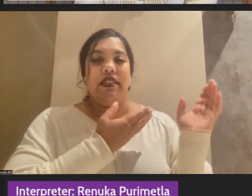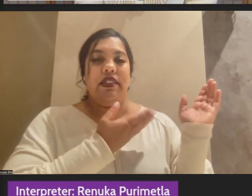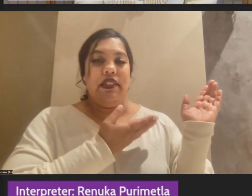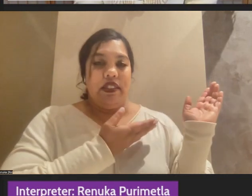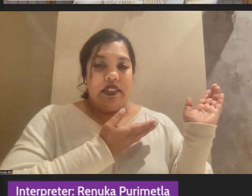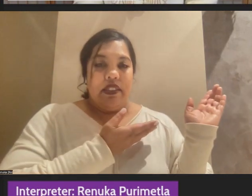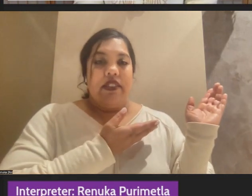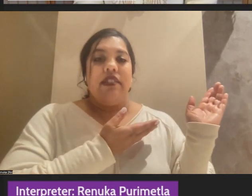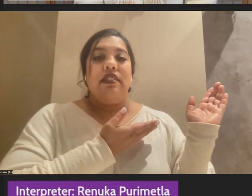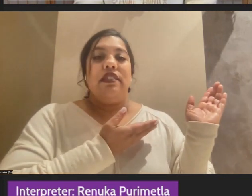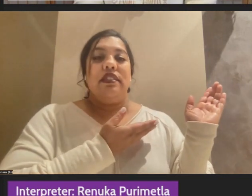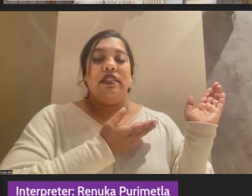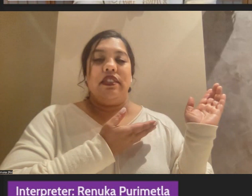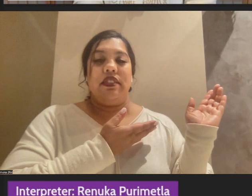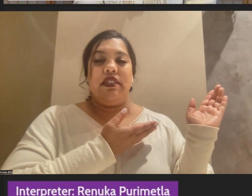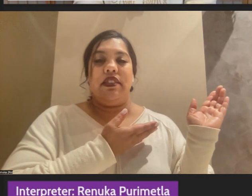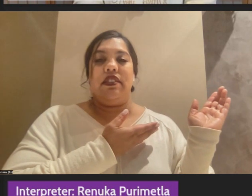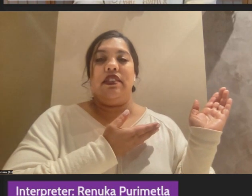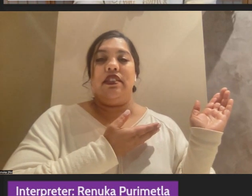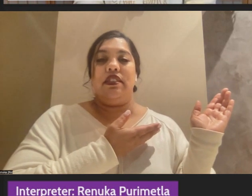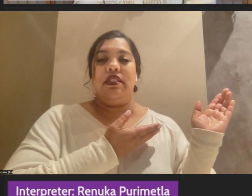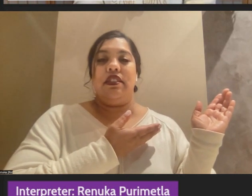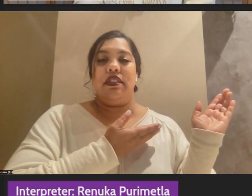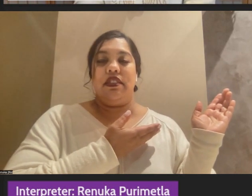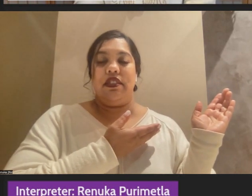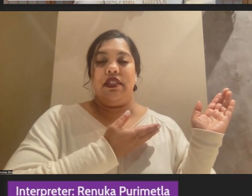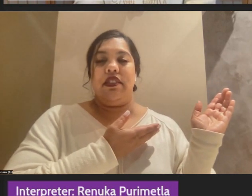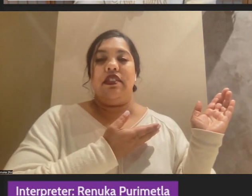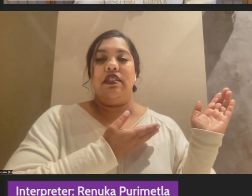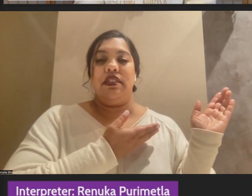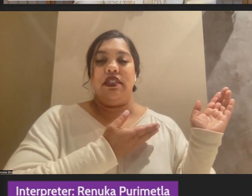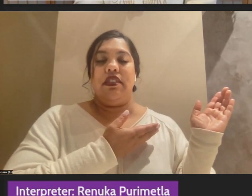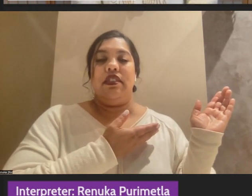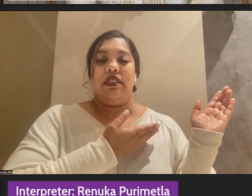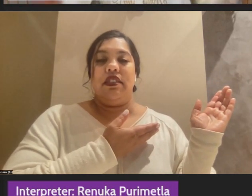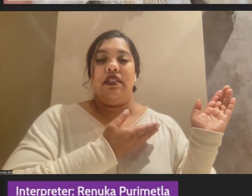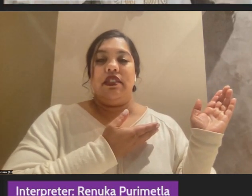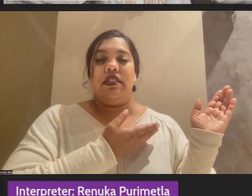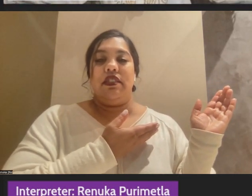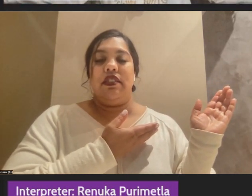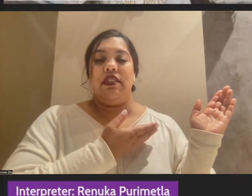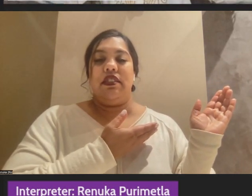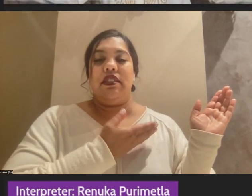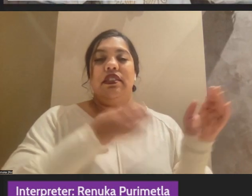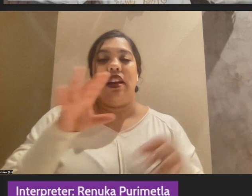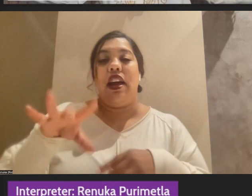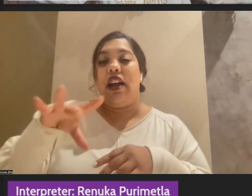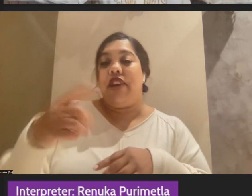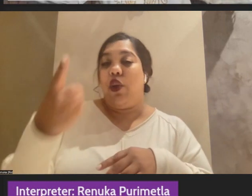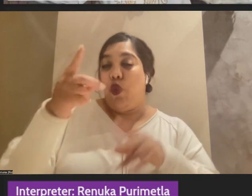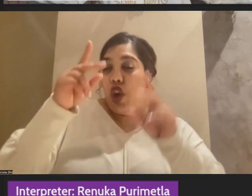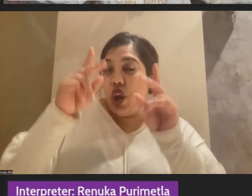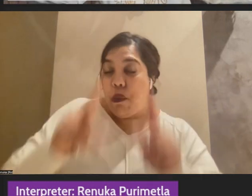way, and they shall reveal to me the immeasurable magnitude of the universe in